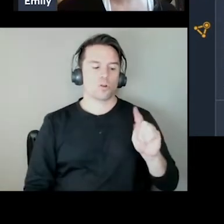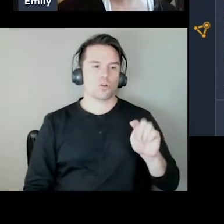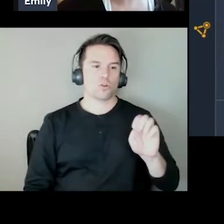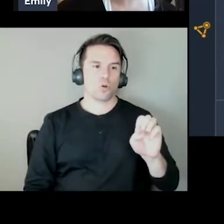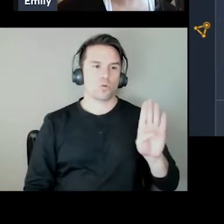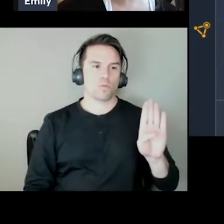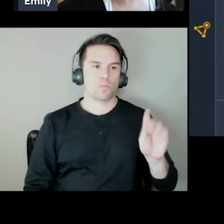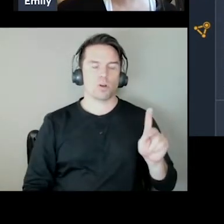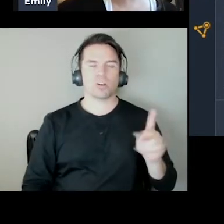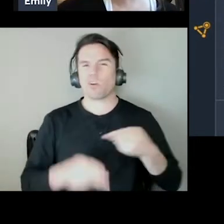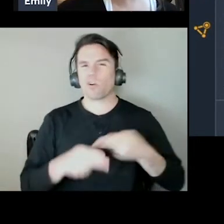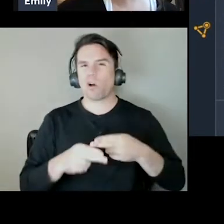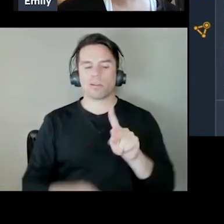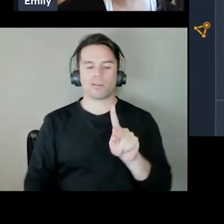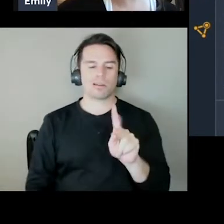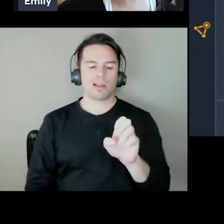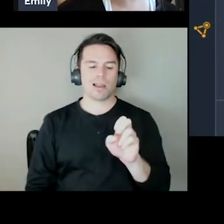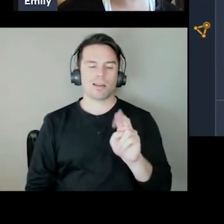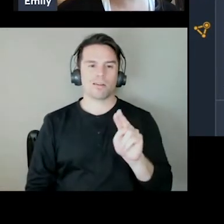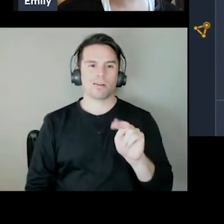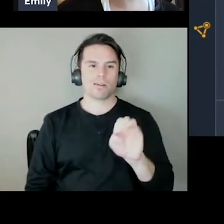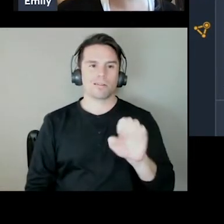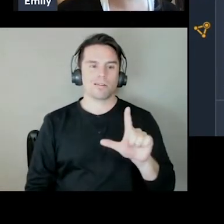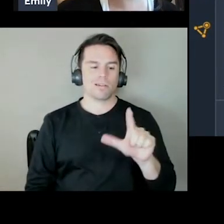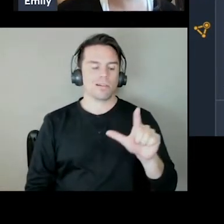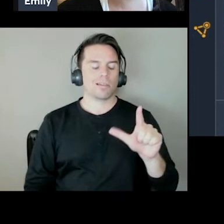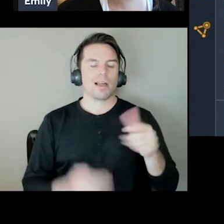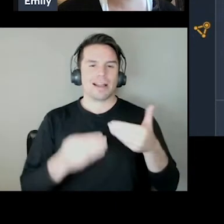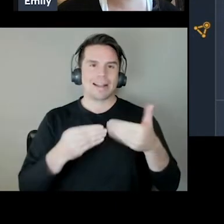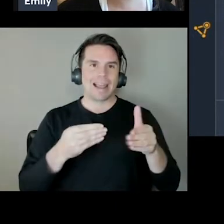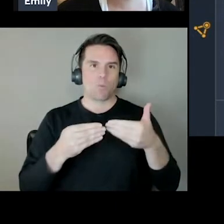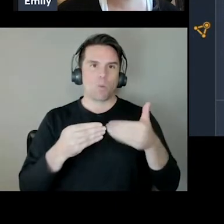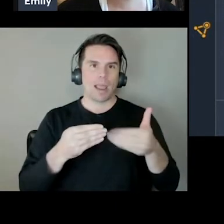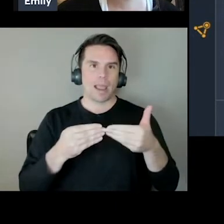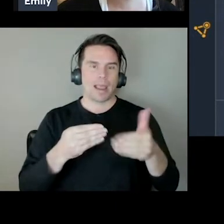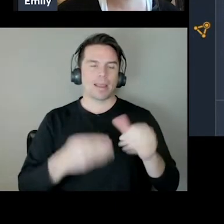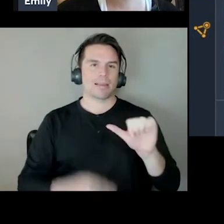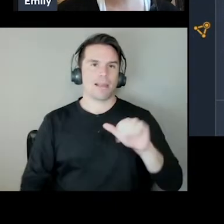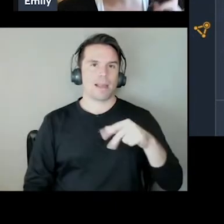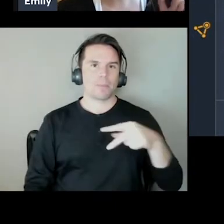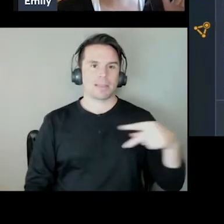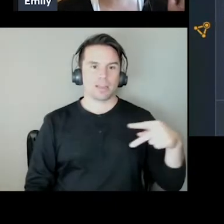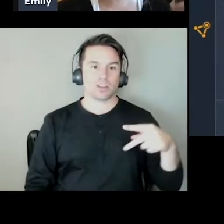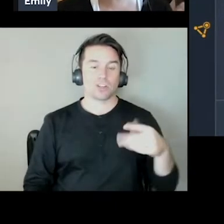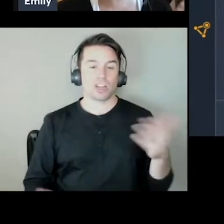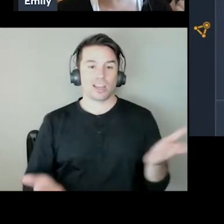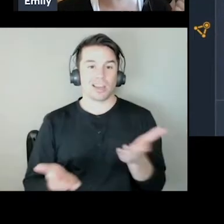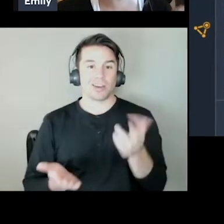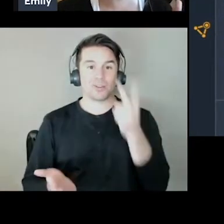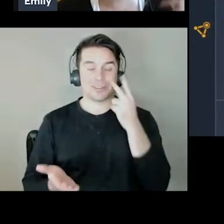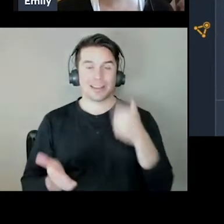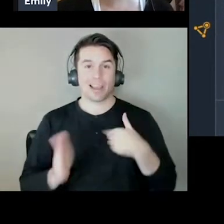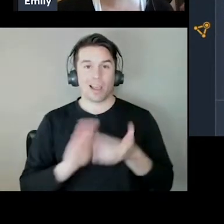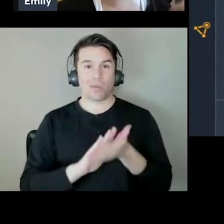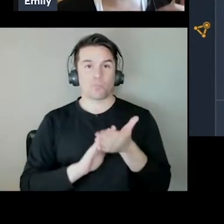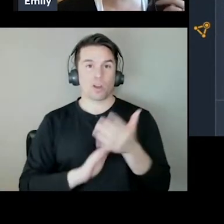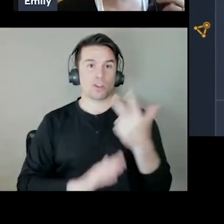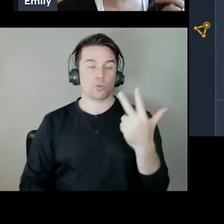application. And so in here, you see I actually have 3 machines that I'm running right now. I have a T3